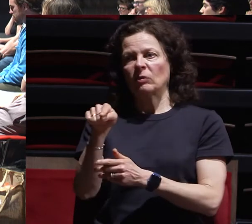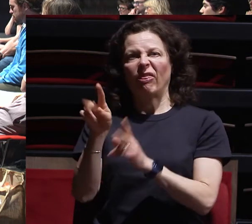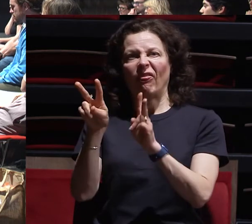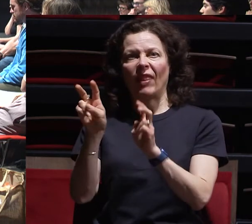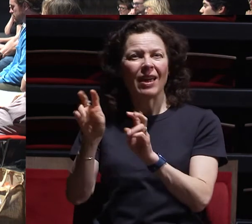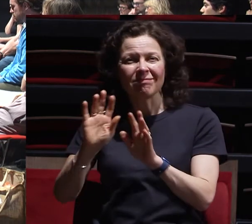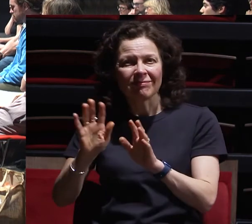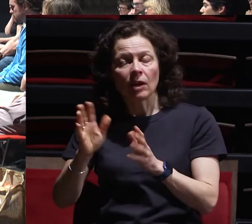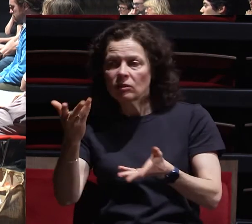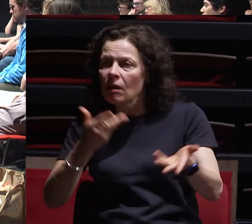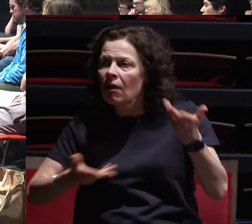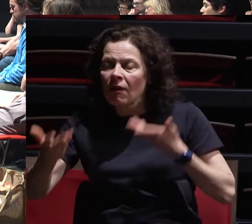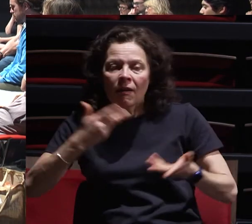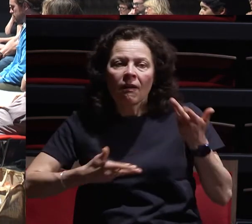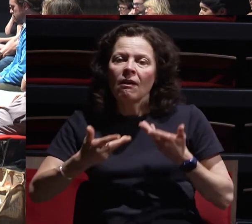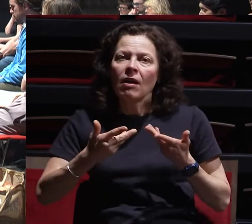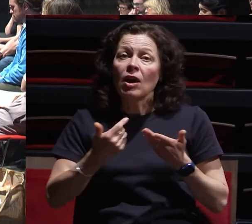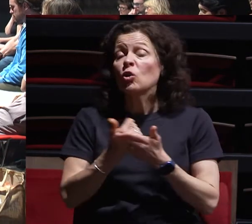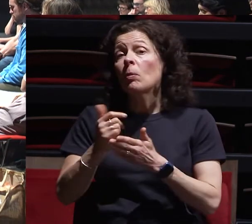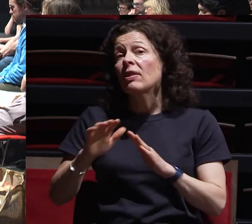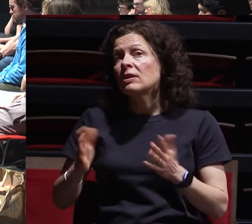whatever, and